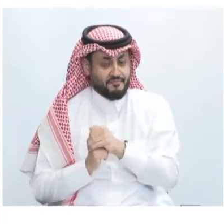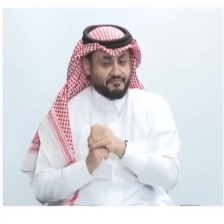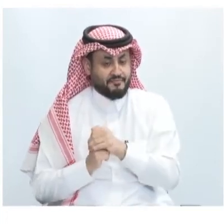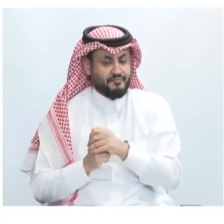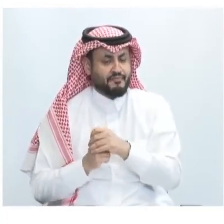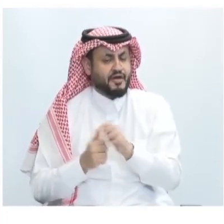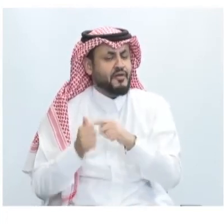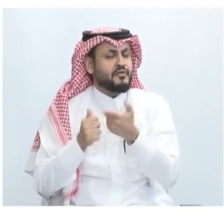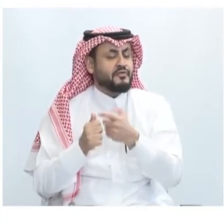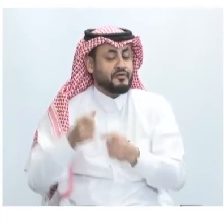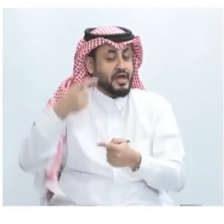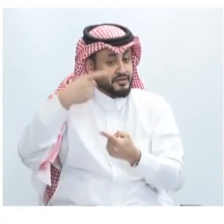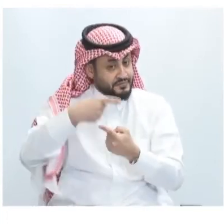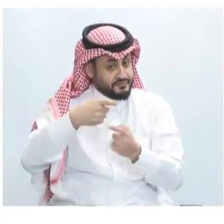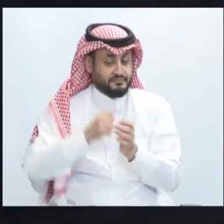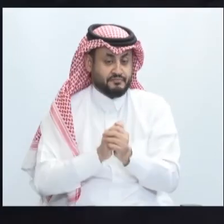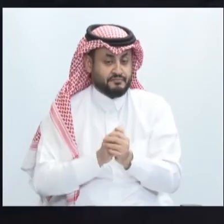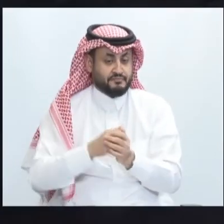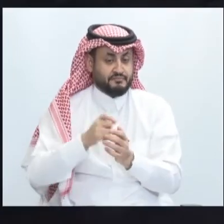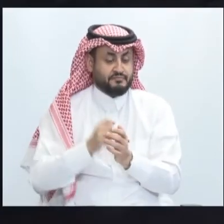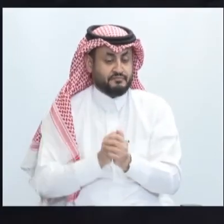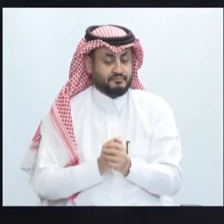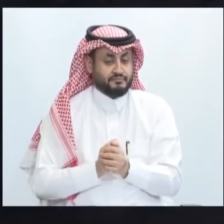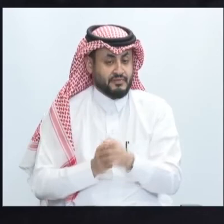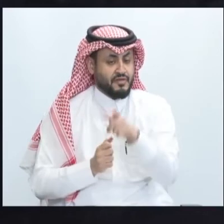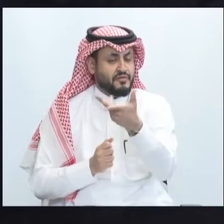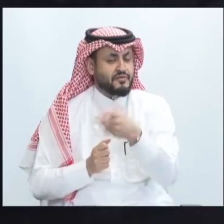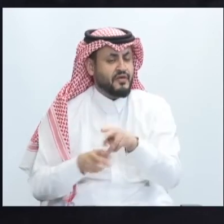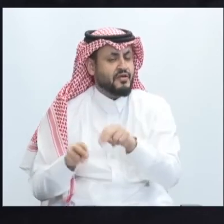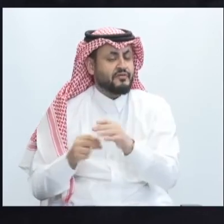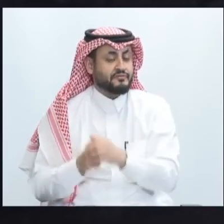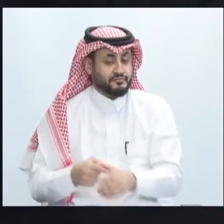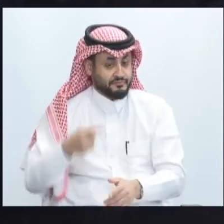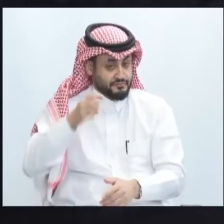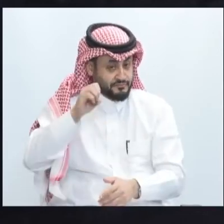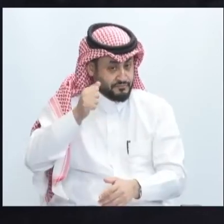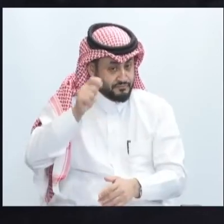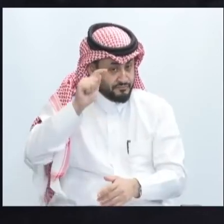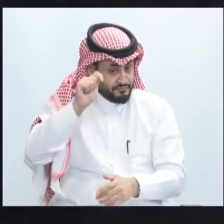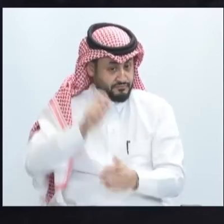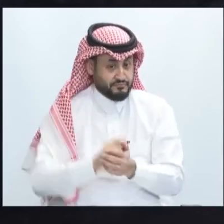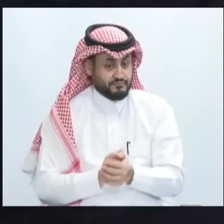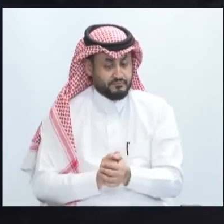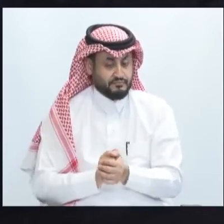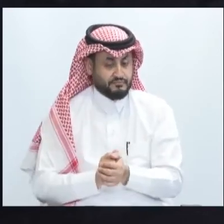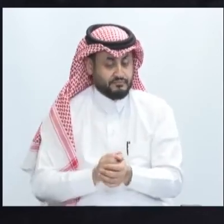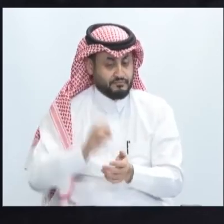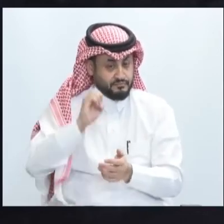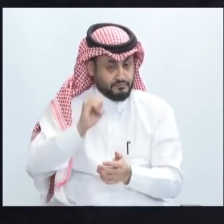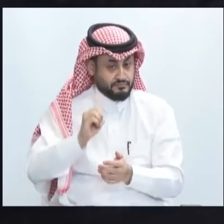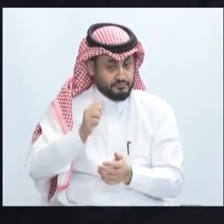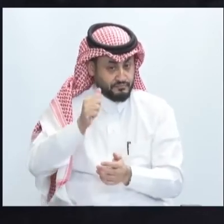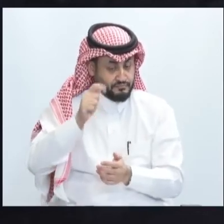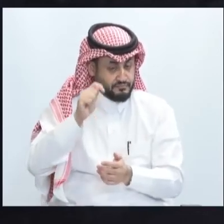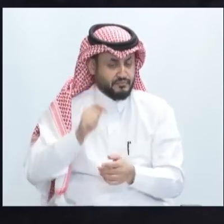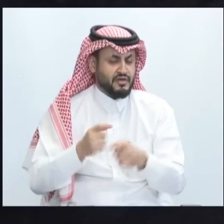Okay. Can you tell me what is this animal? It's a goat. Excellent. Goat. So we have